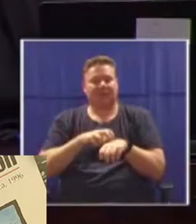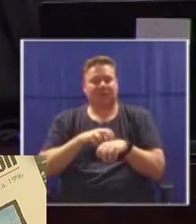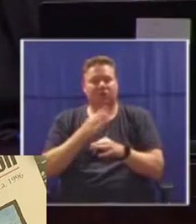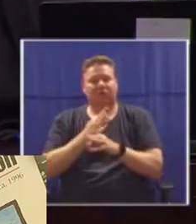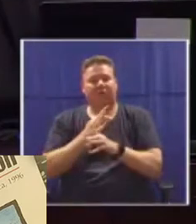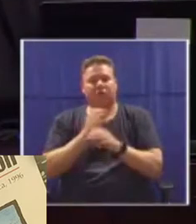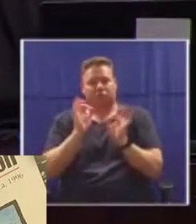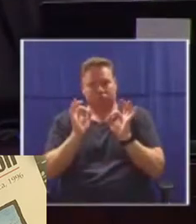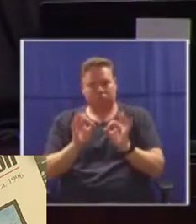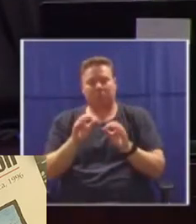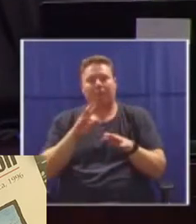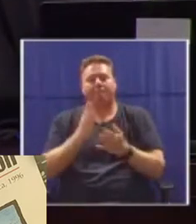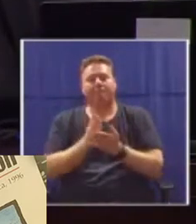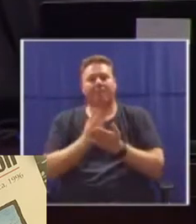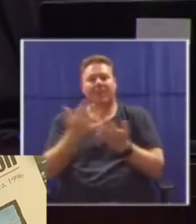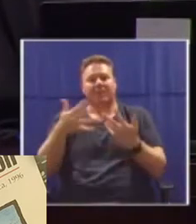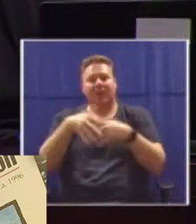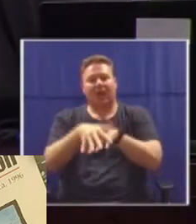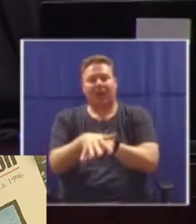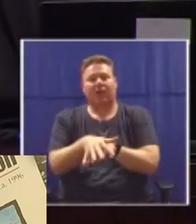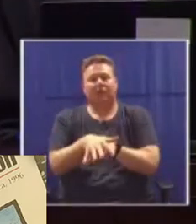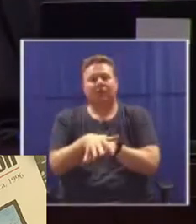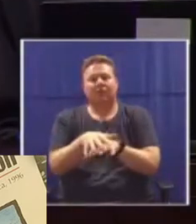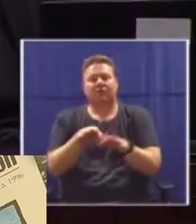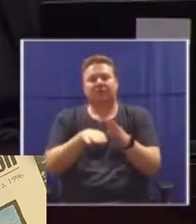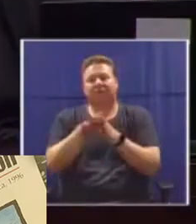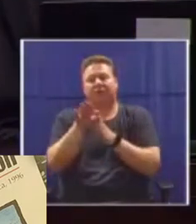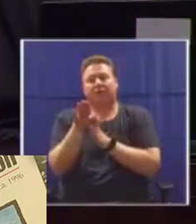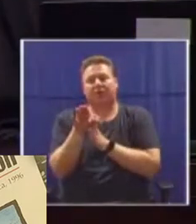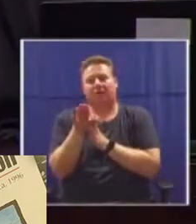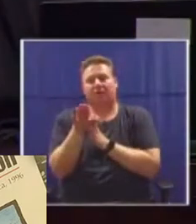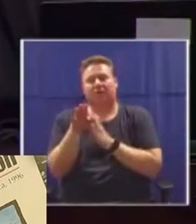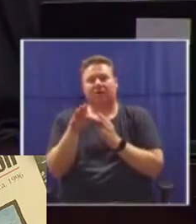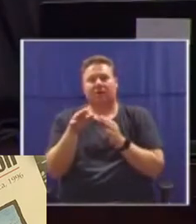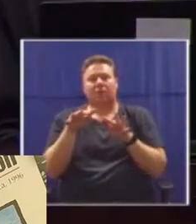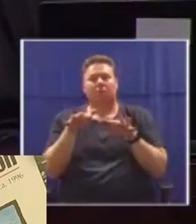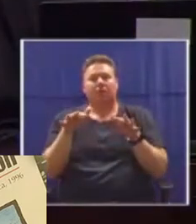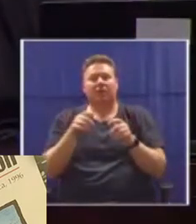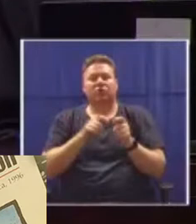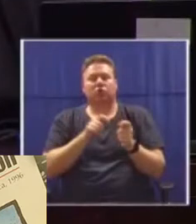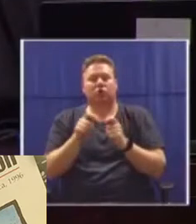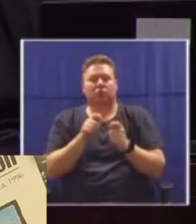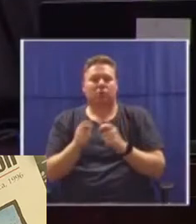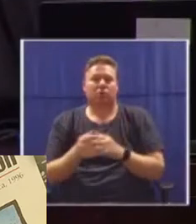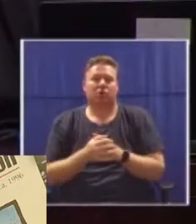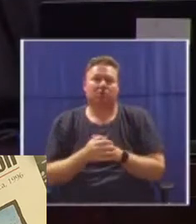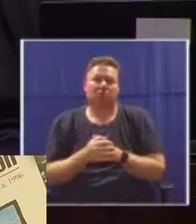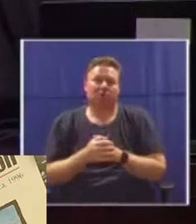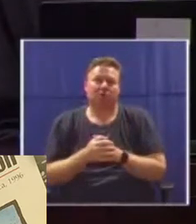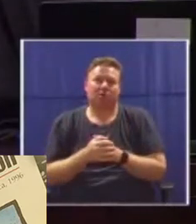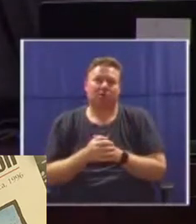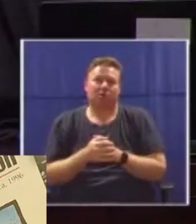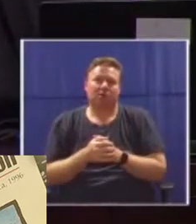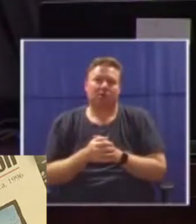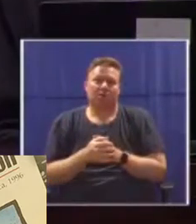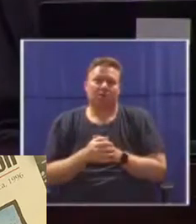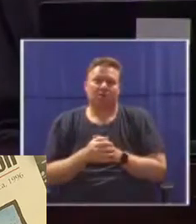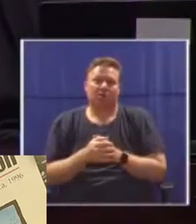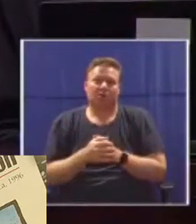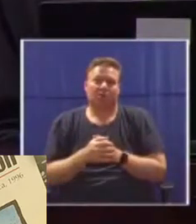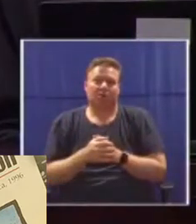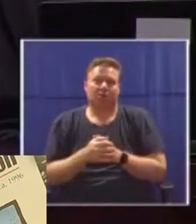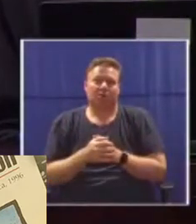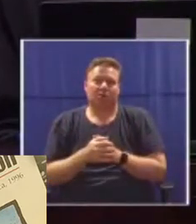in line with the development in public transport sector. The intention of the amendment contained with the